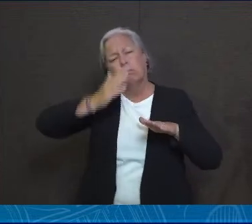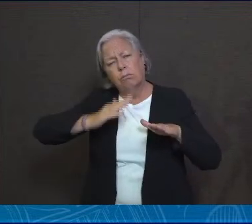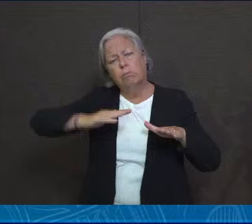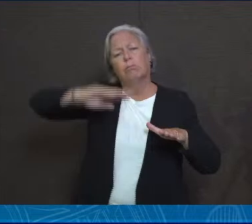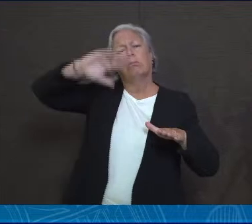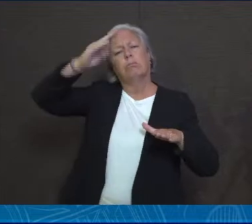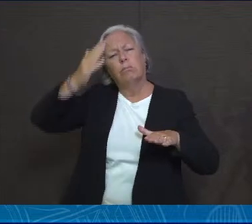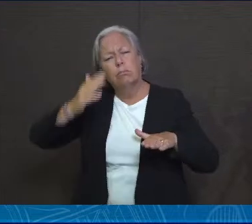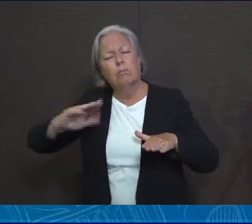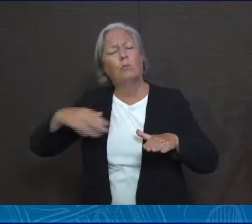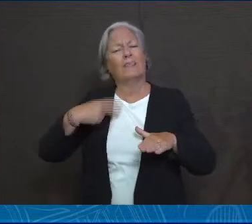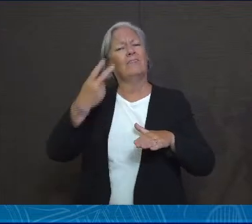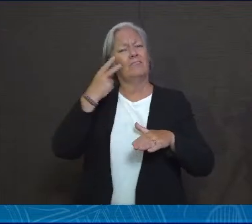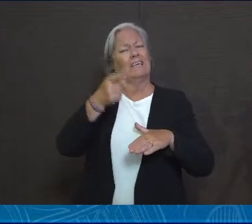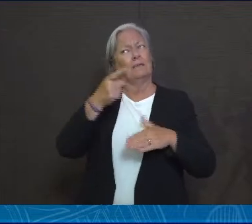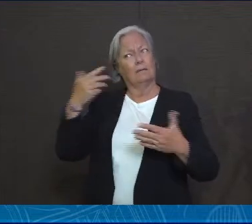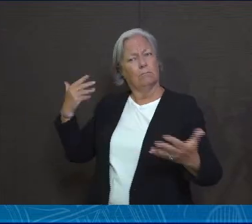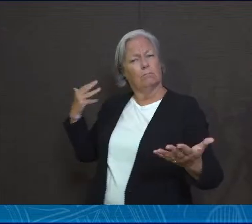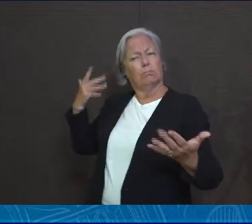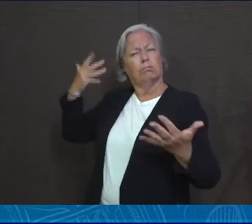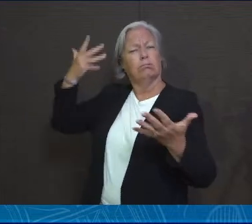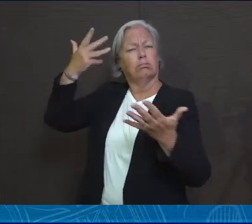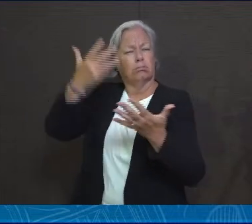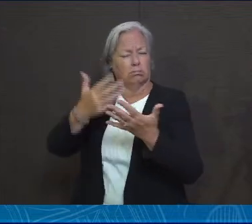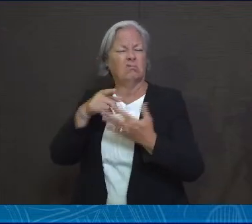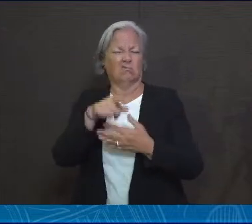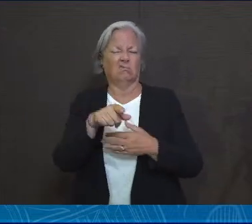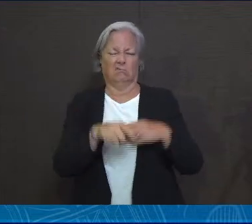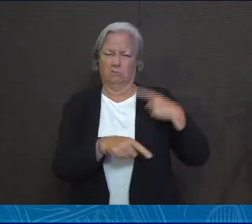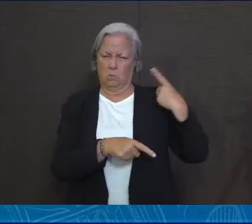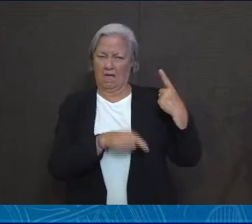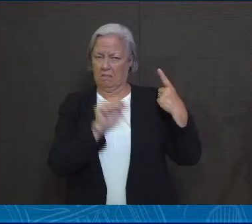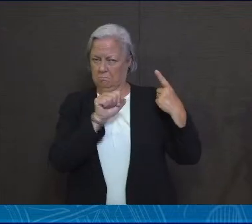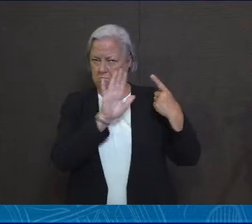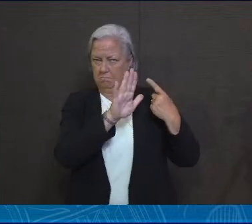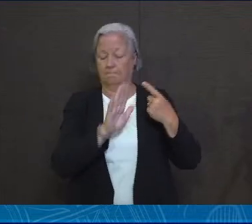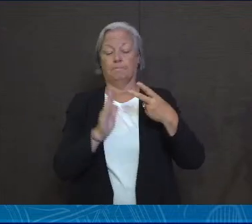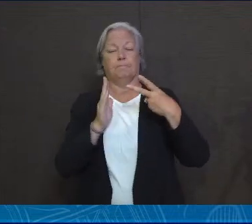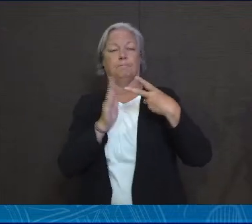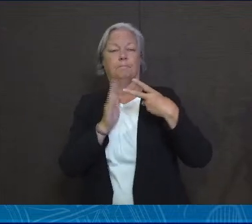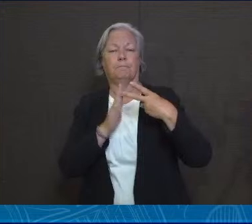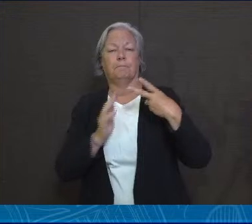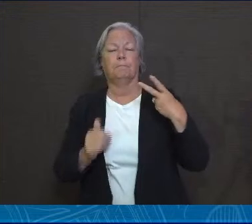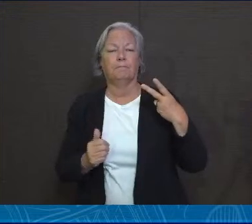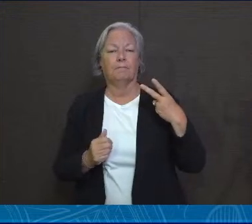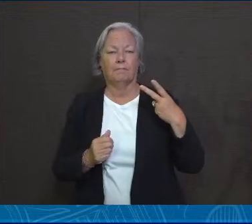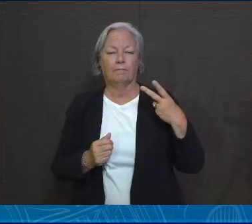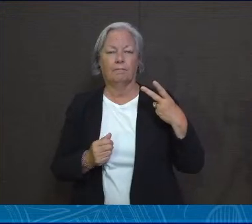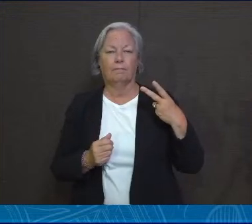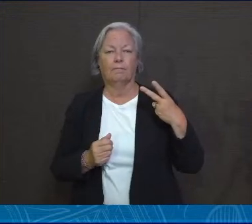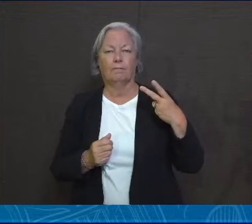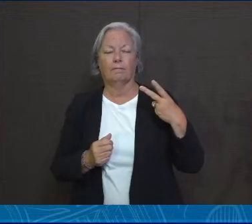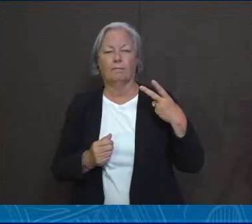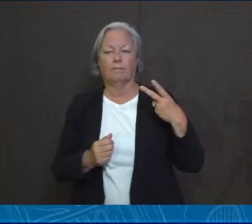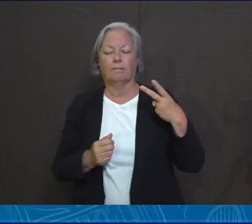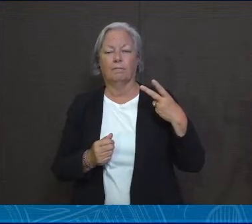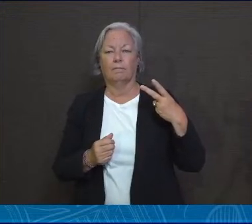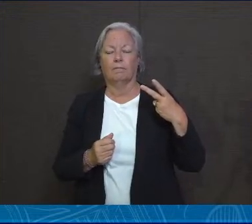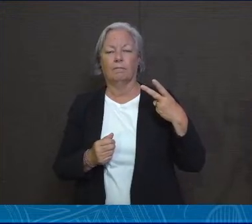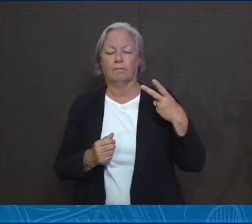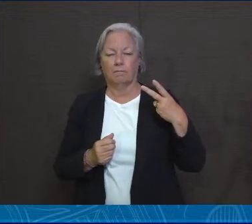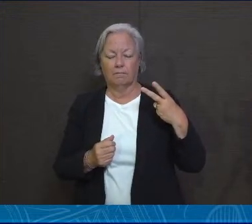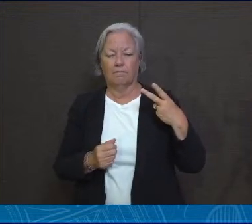phenomenon. That's one possibility. The other possibility is we have modern science. We can have